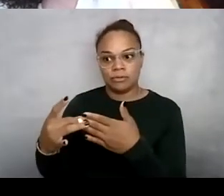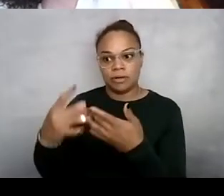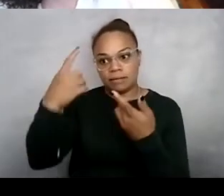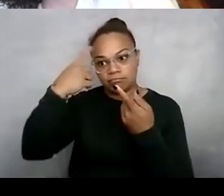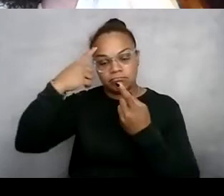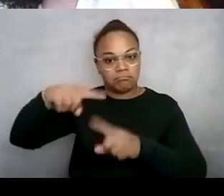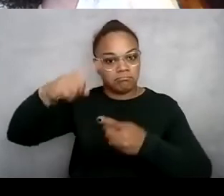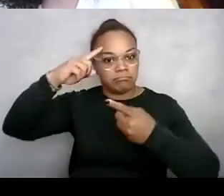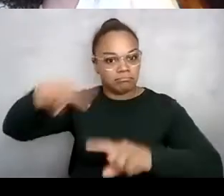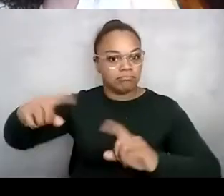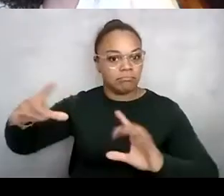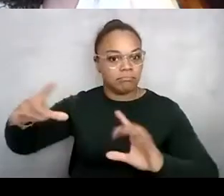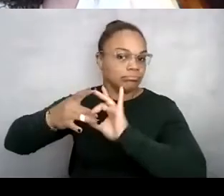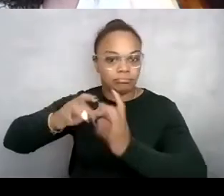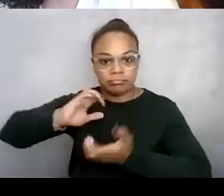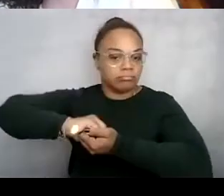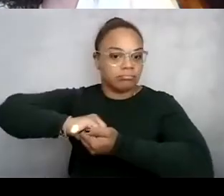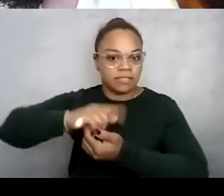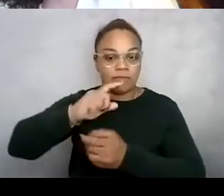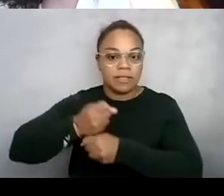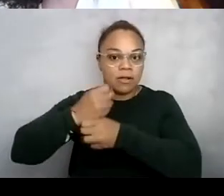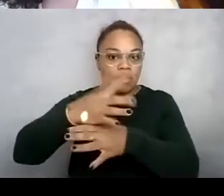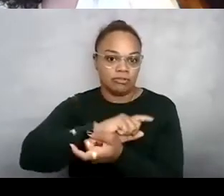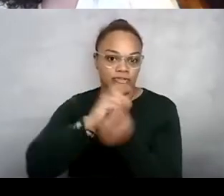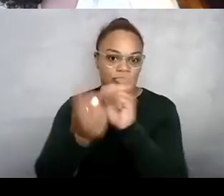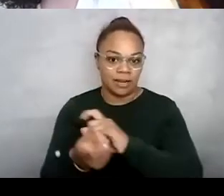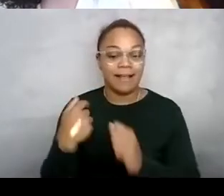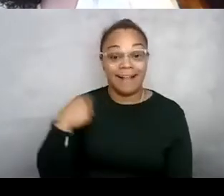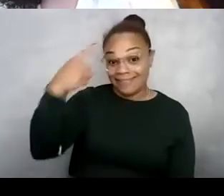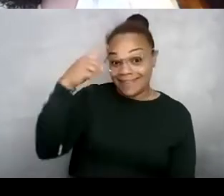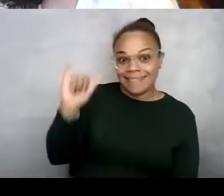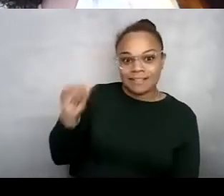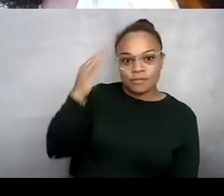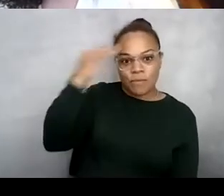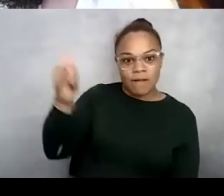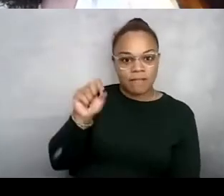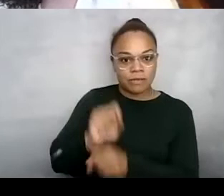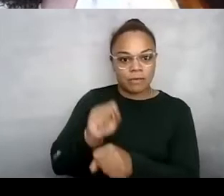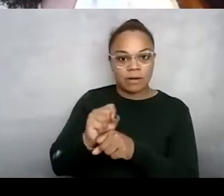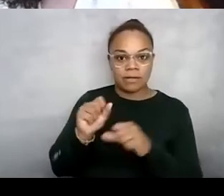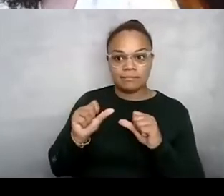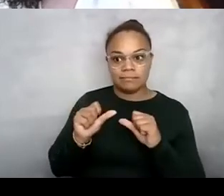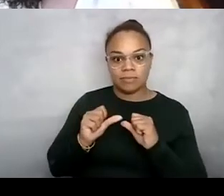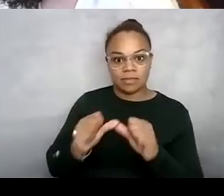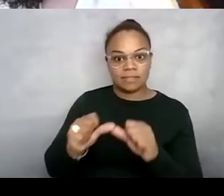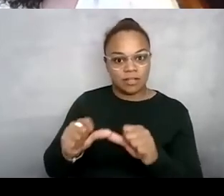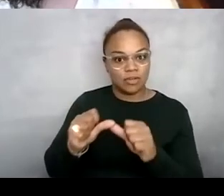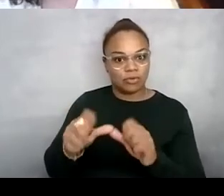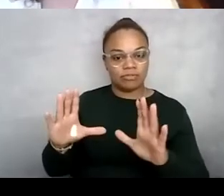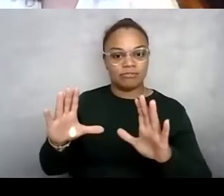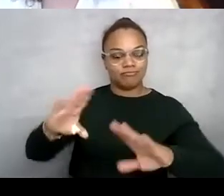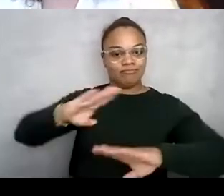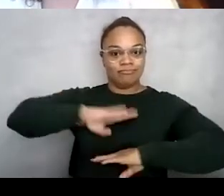really transformational. And I think that is why the work, just continues to be